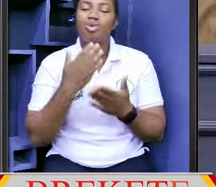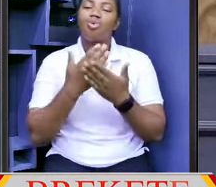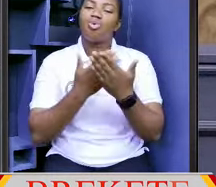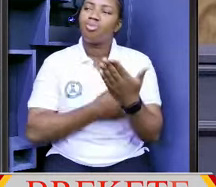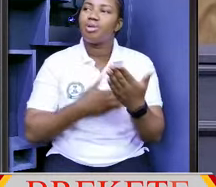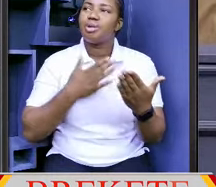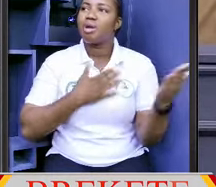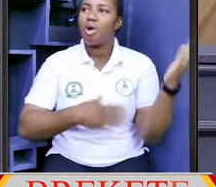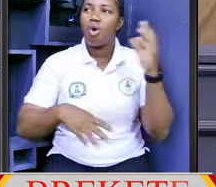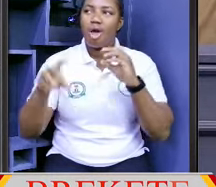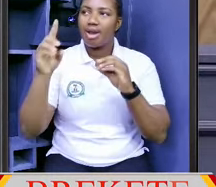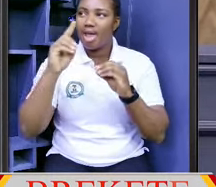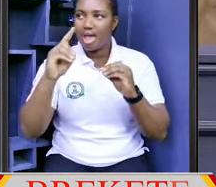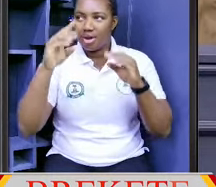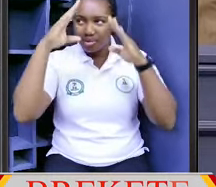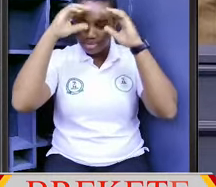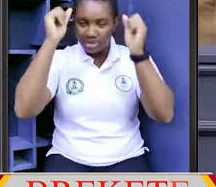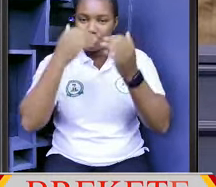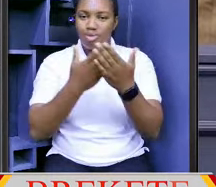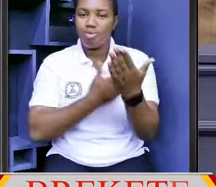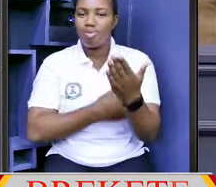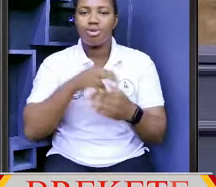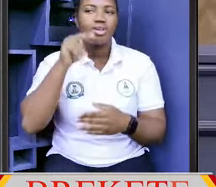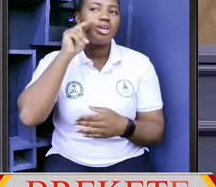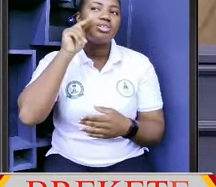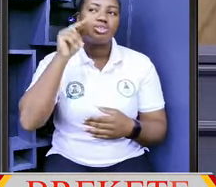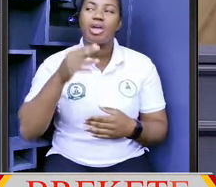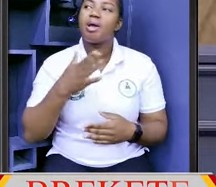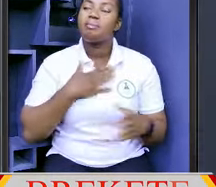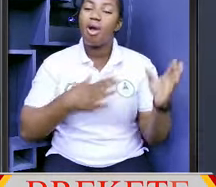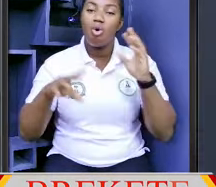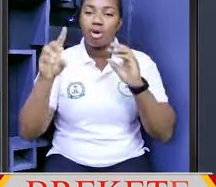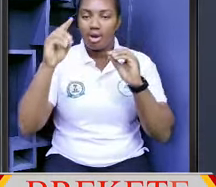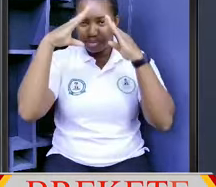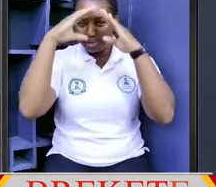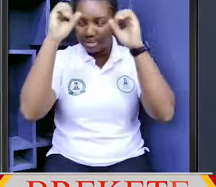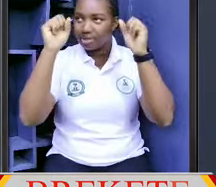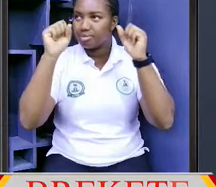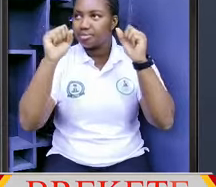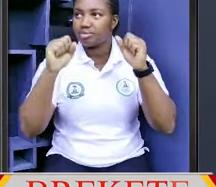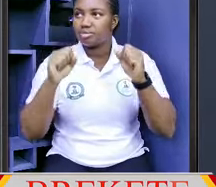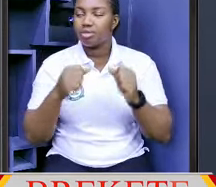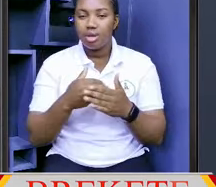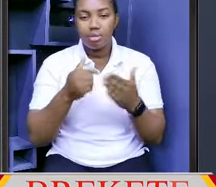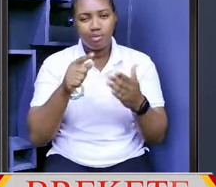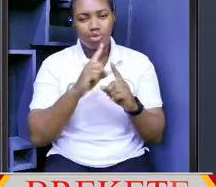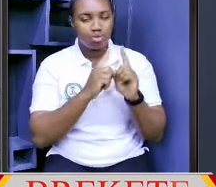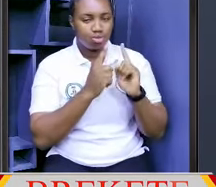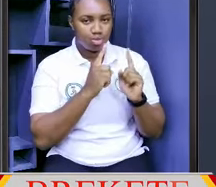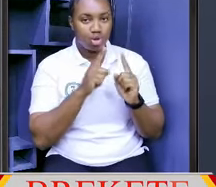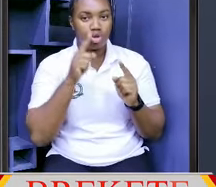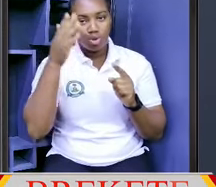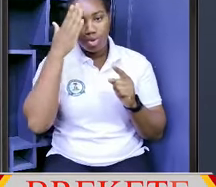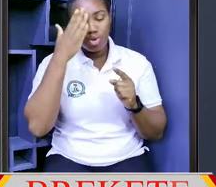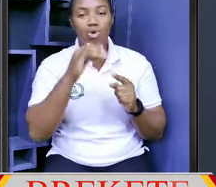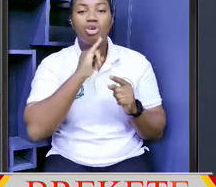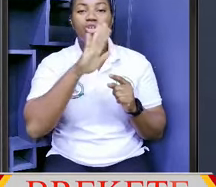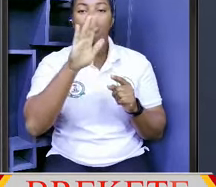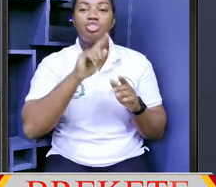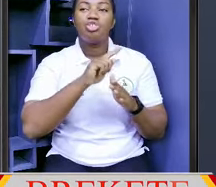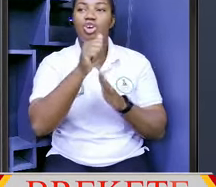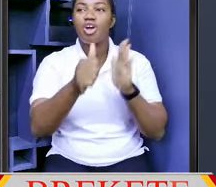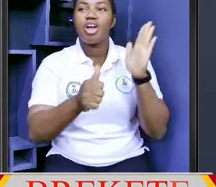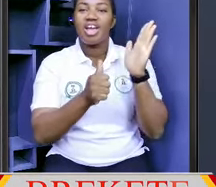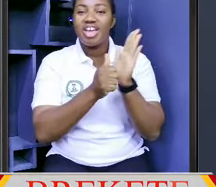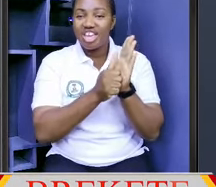Good morning, my ordinary president. Yes, my elder. Good morning, Nigerians. My ordinary president. Before you go talk, you know, say now your age may destroy this